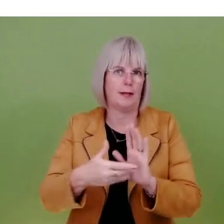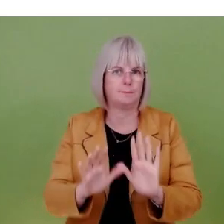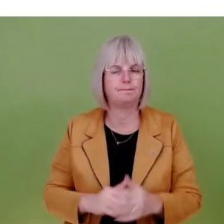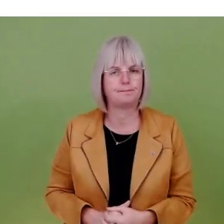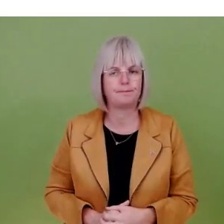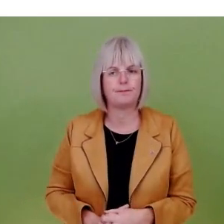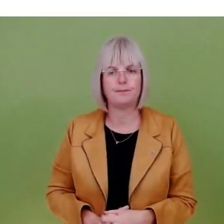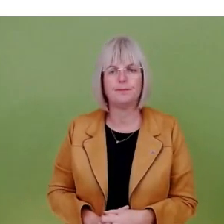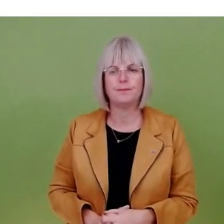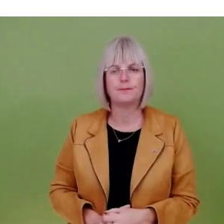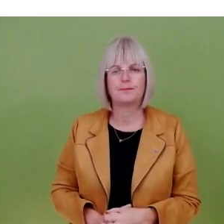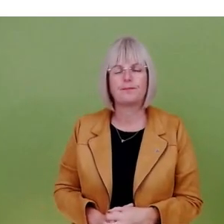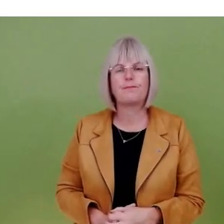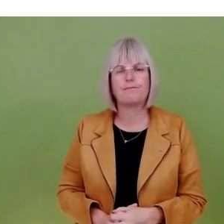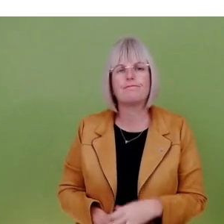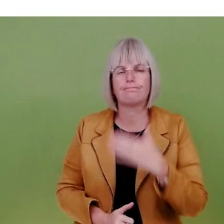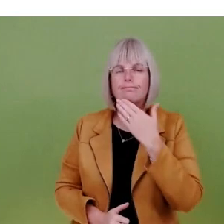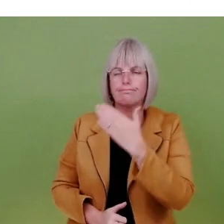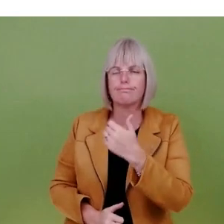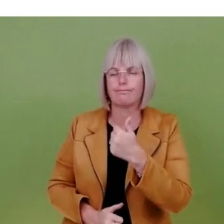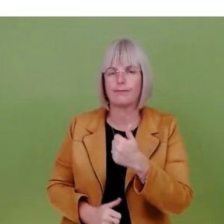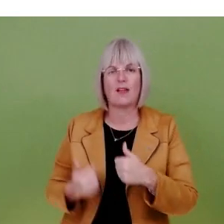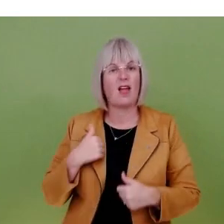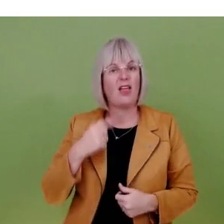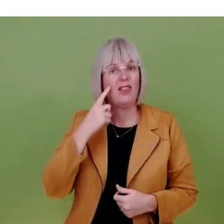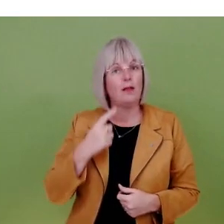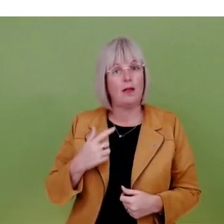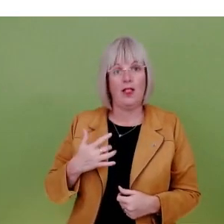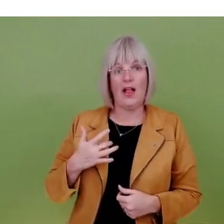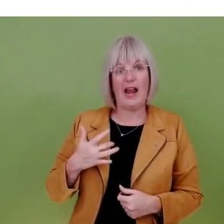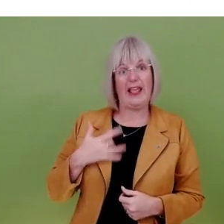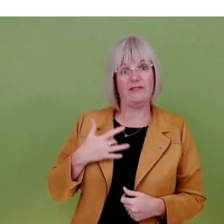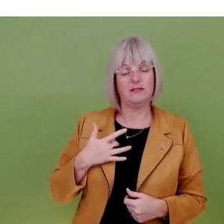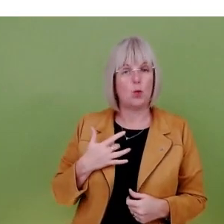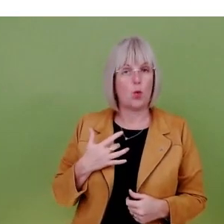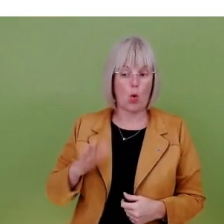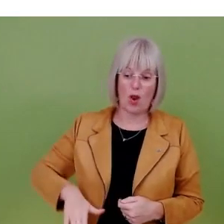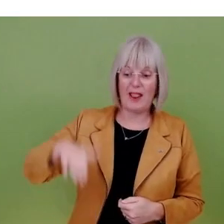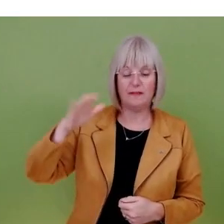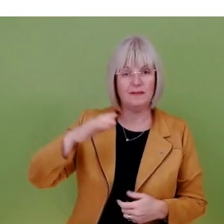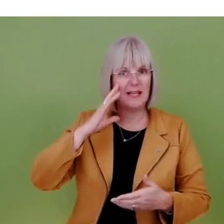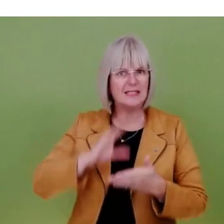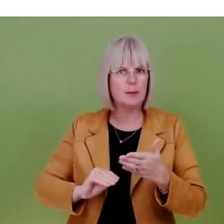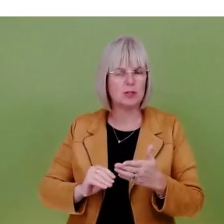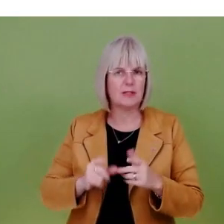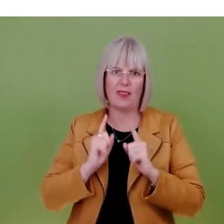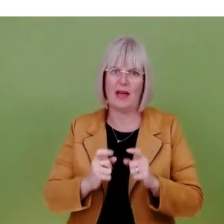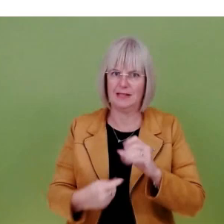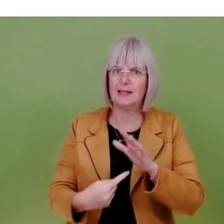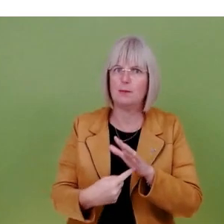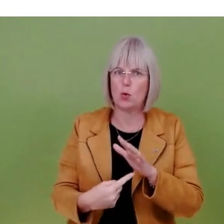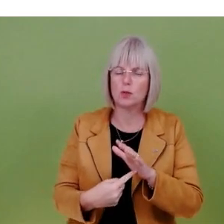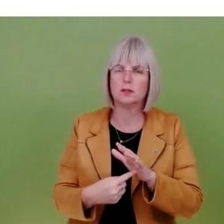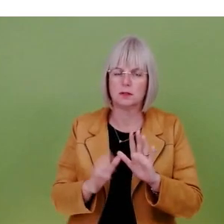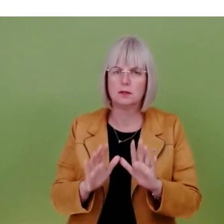you. And I think the lived experience argument is a really important one for that person if they're putting it to their setting, that the